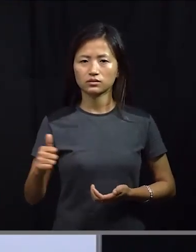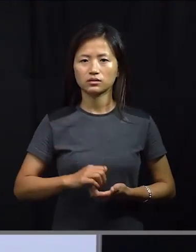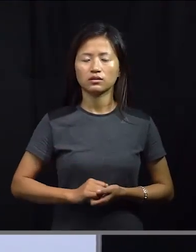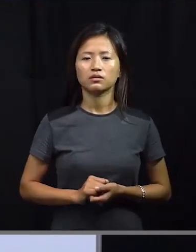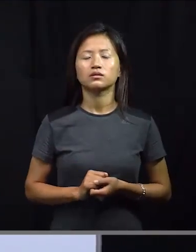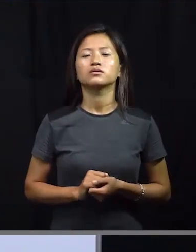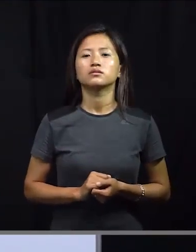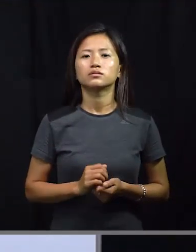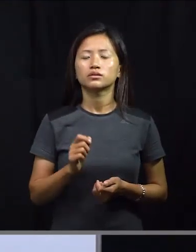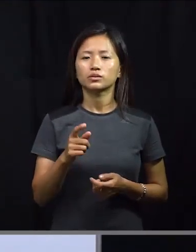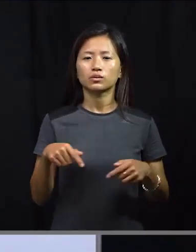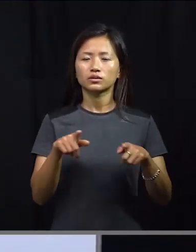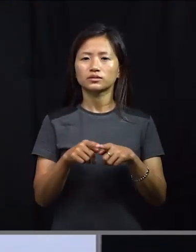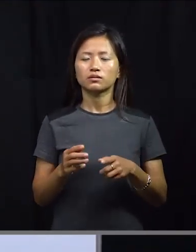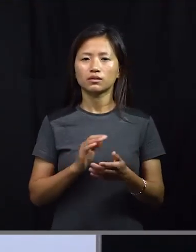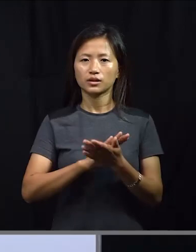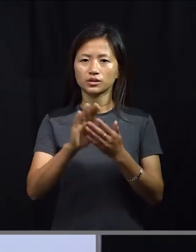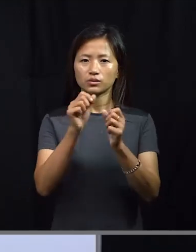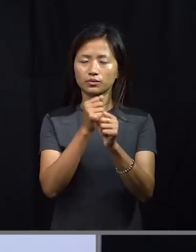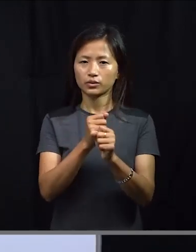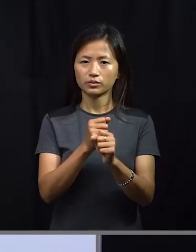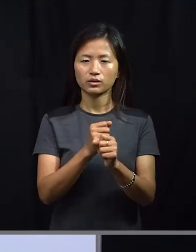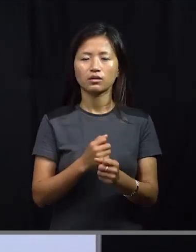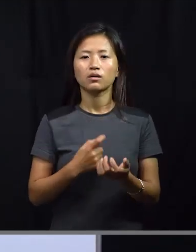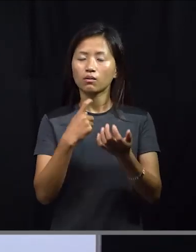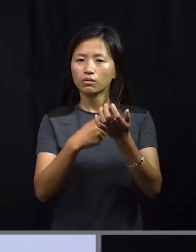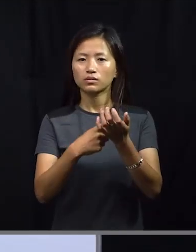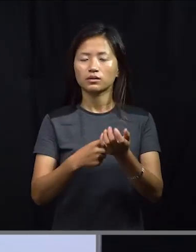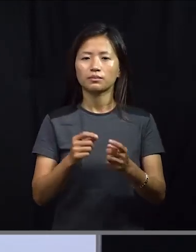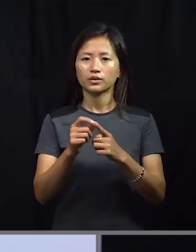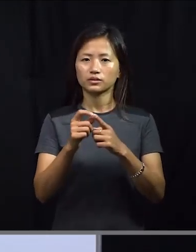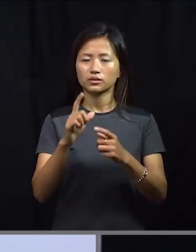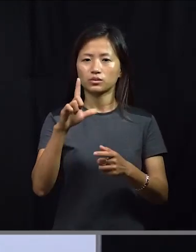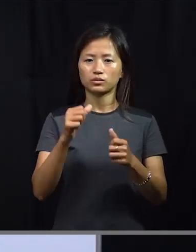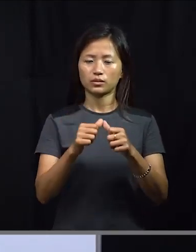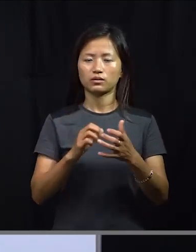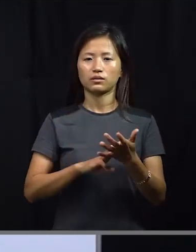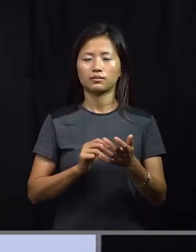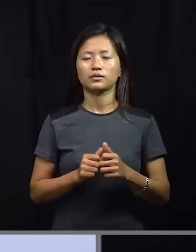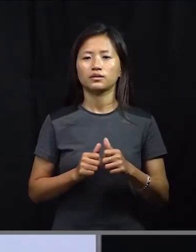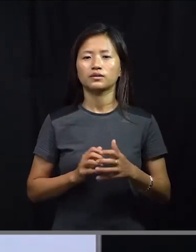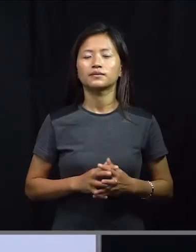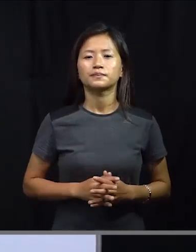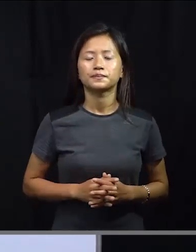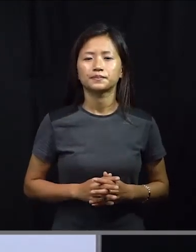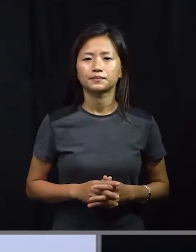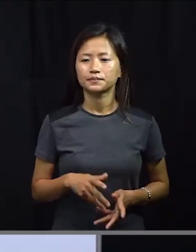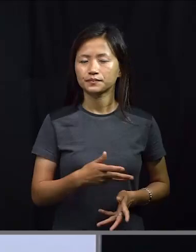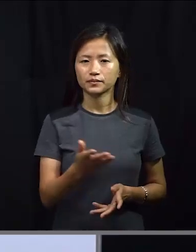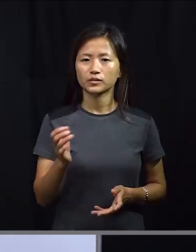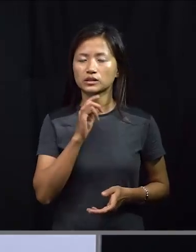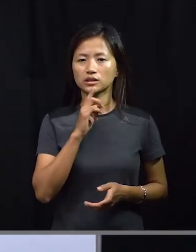or pratiloma. Okay, hypogamy or pratiloma. Now, so these